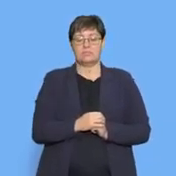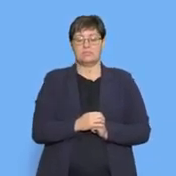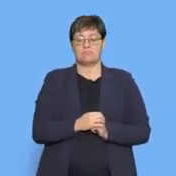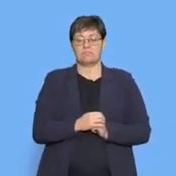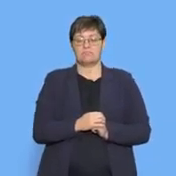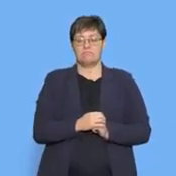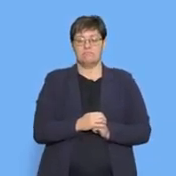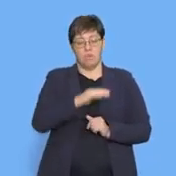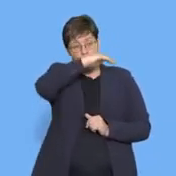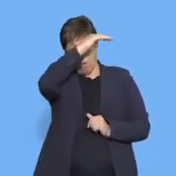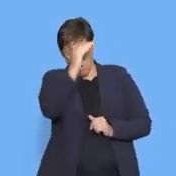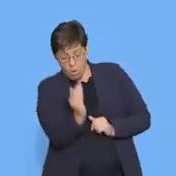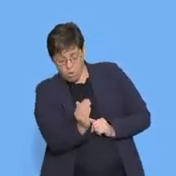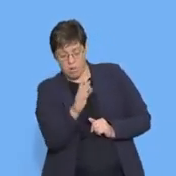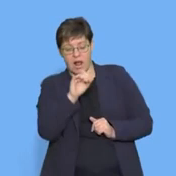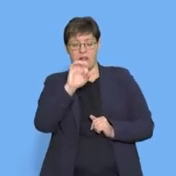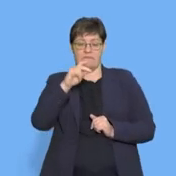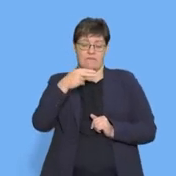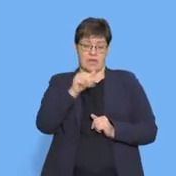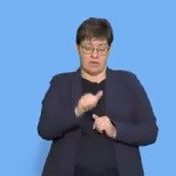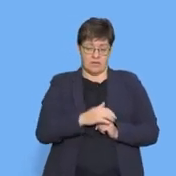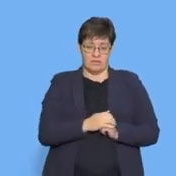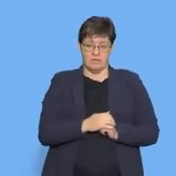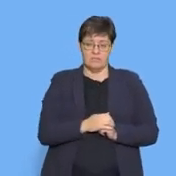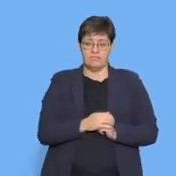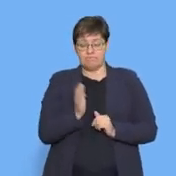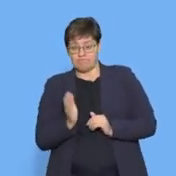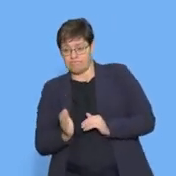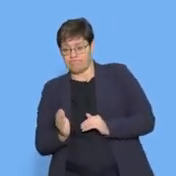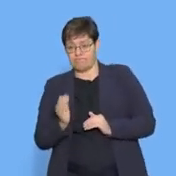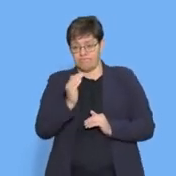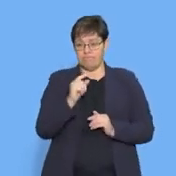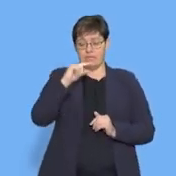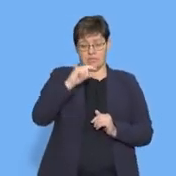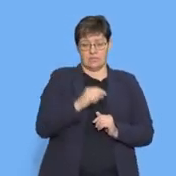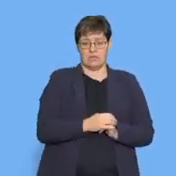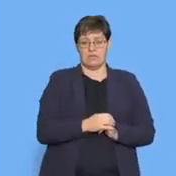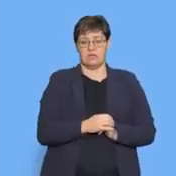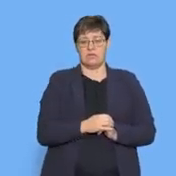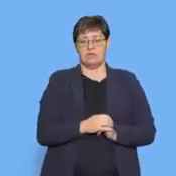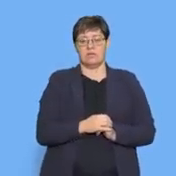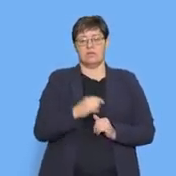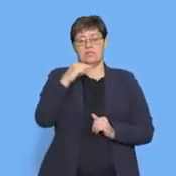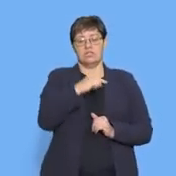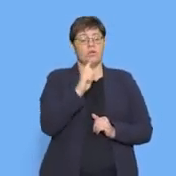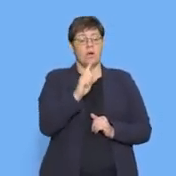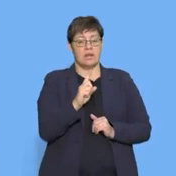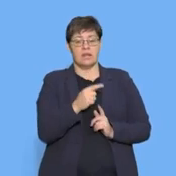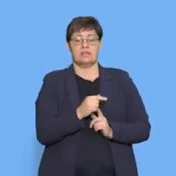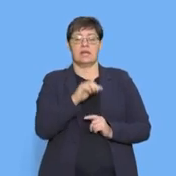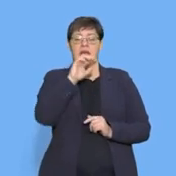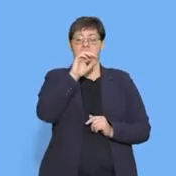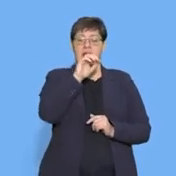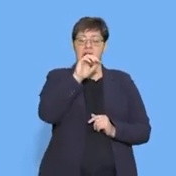Now, the whole angle here is alpha, okay, and this little piece is beta. So obviously, G1 is simply what?